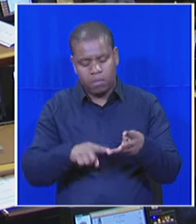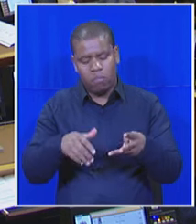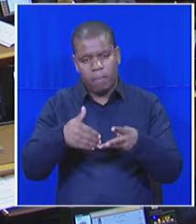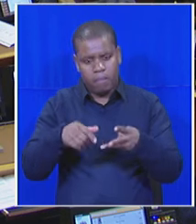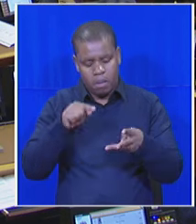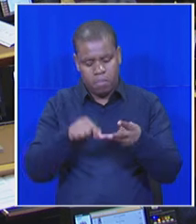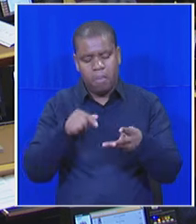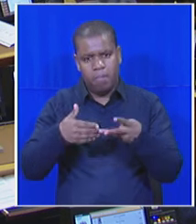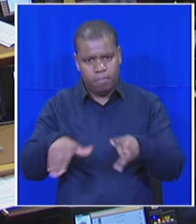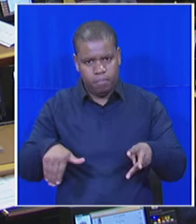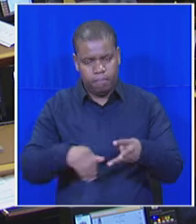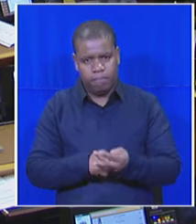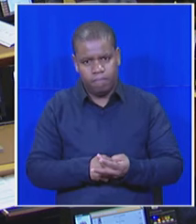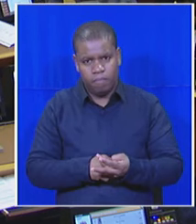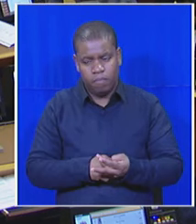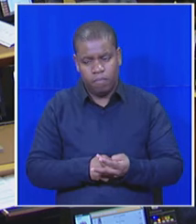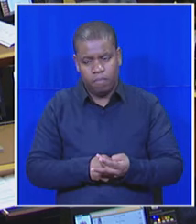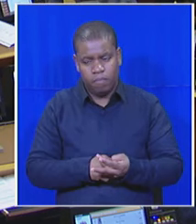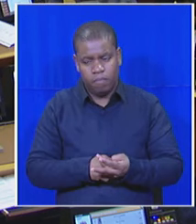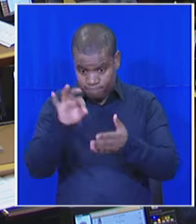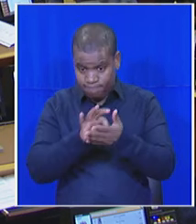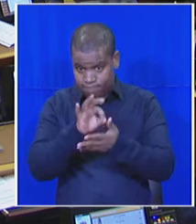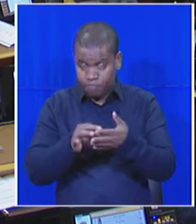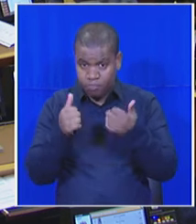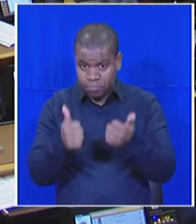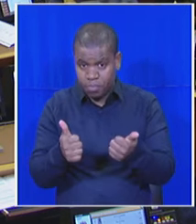button. Have all members voted?